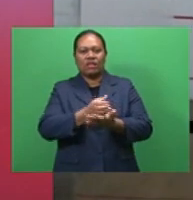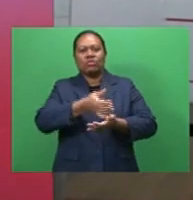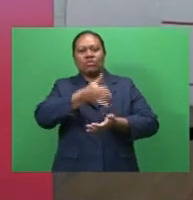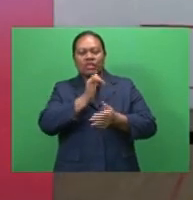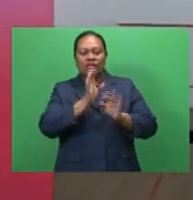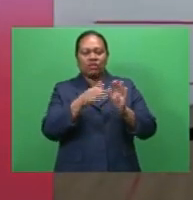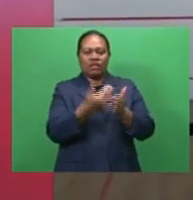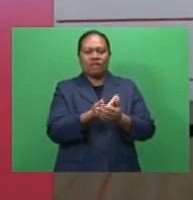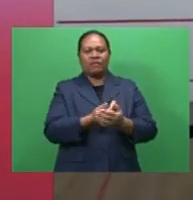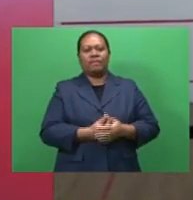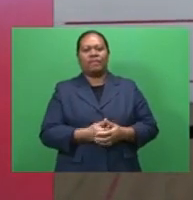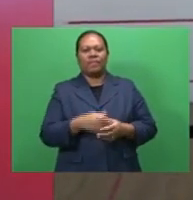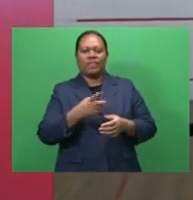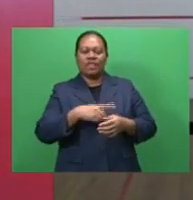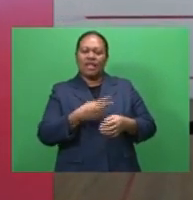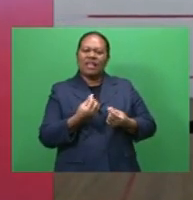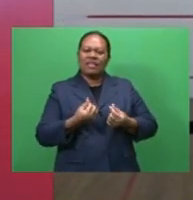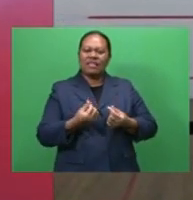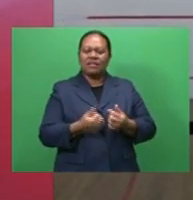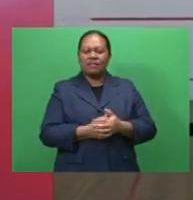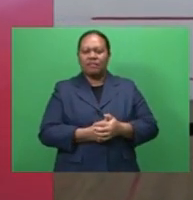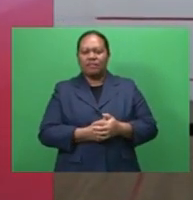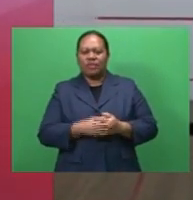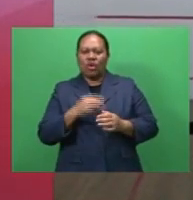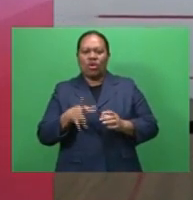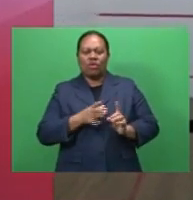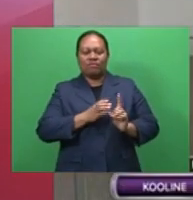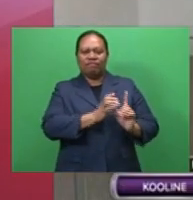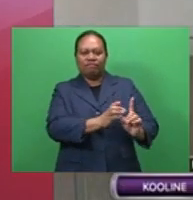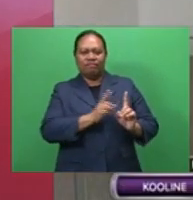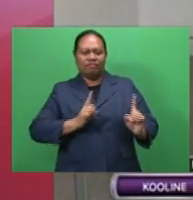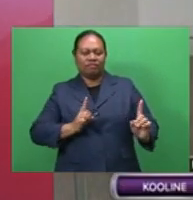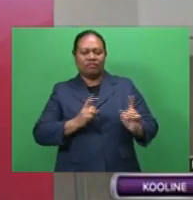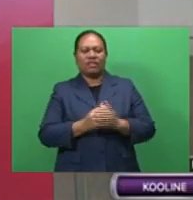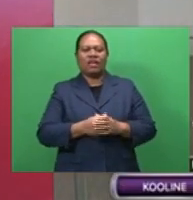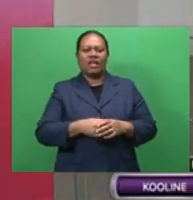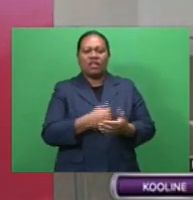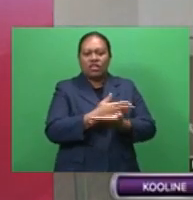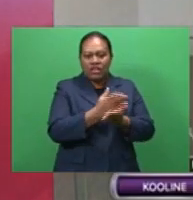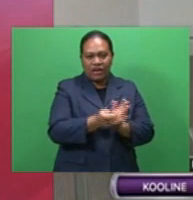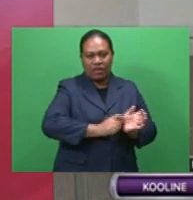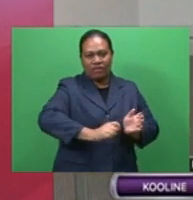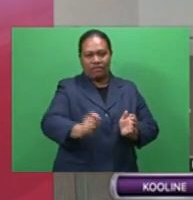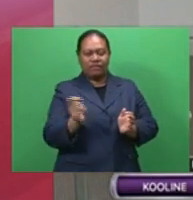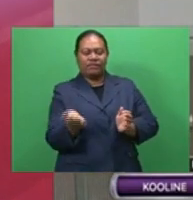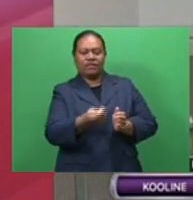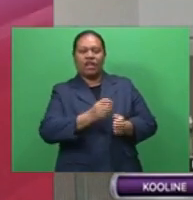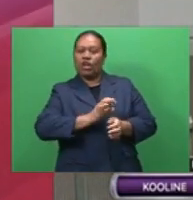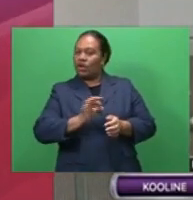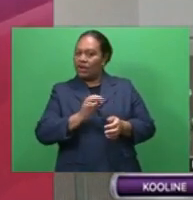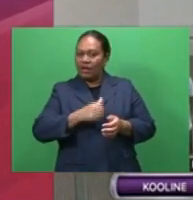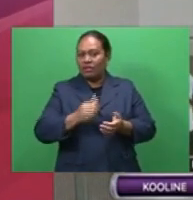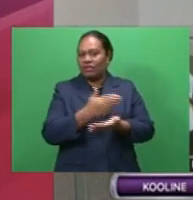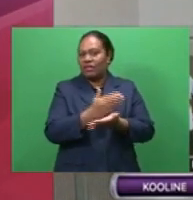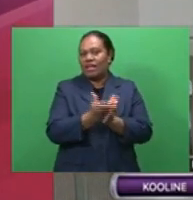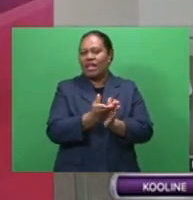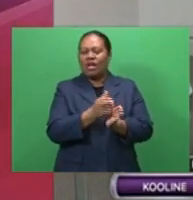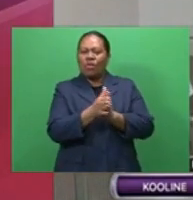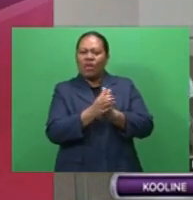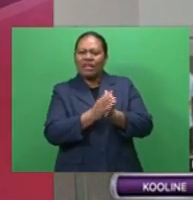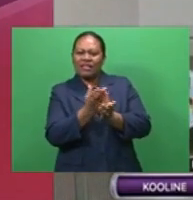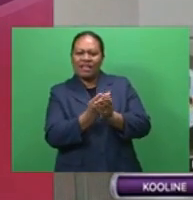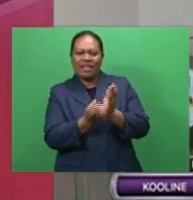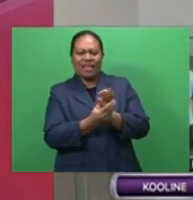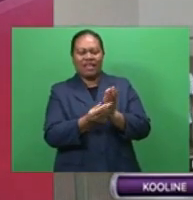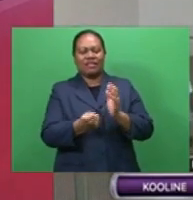fountains, keeping to singles games, bringing your own rackets, and not sharing, washing hands